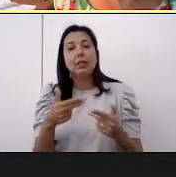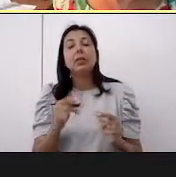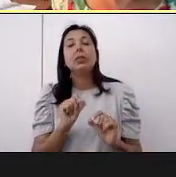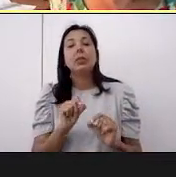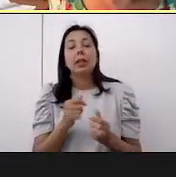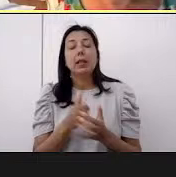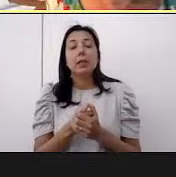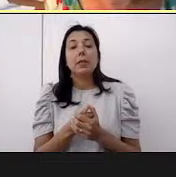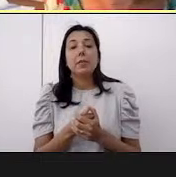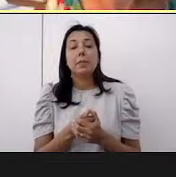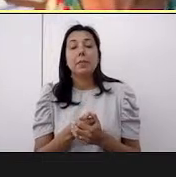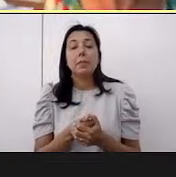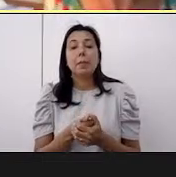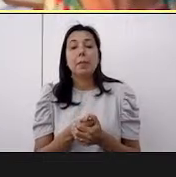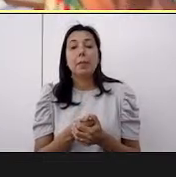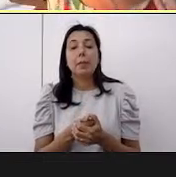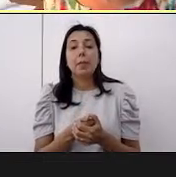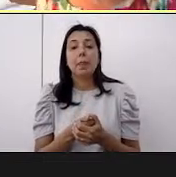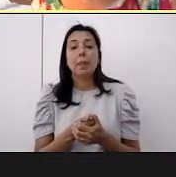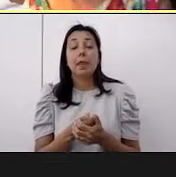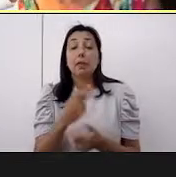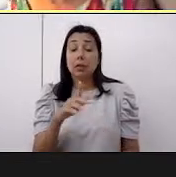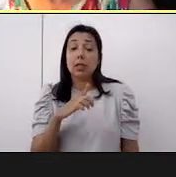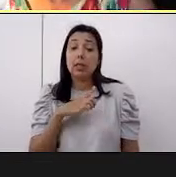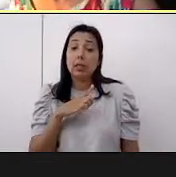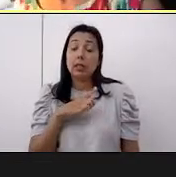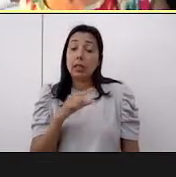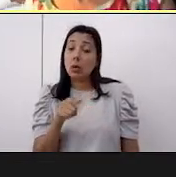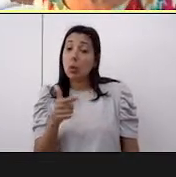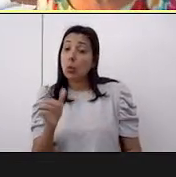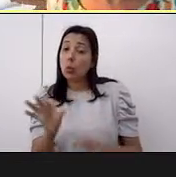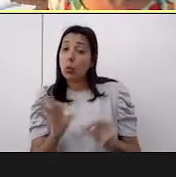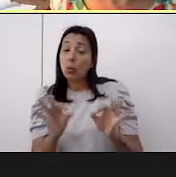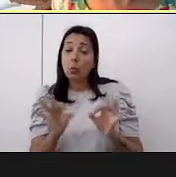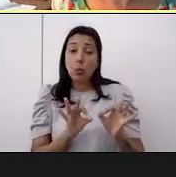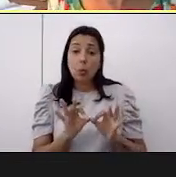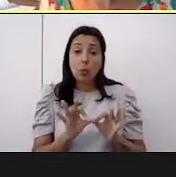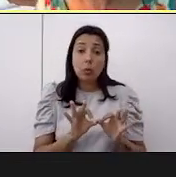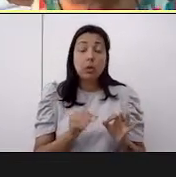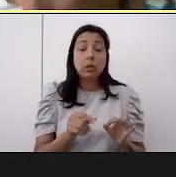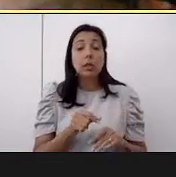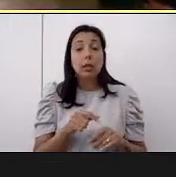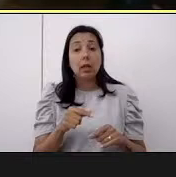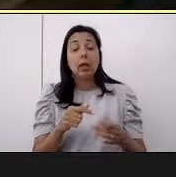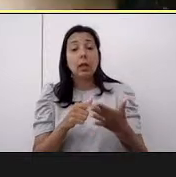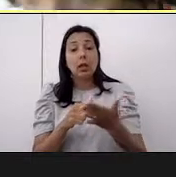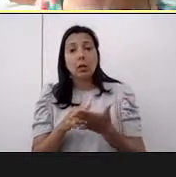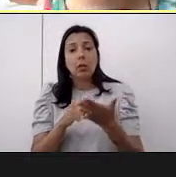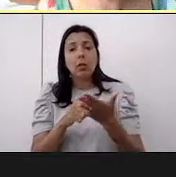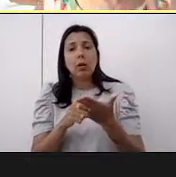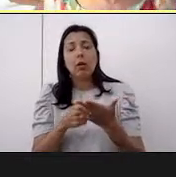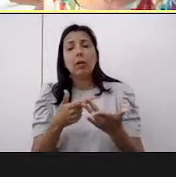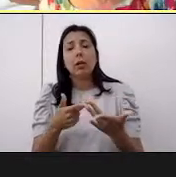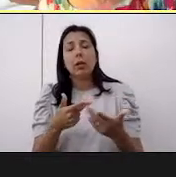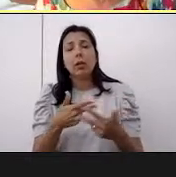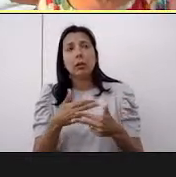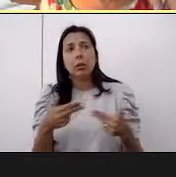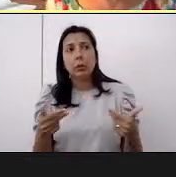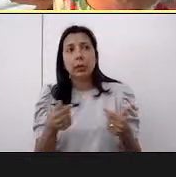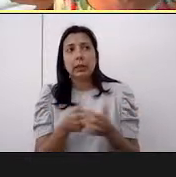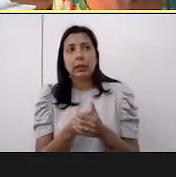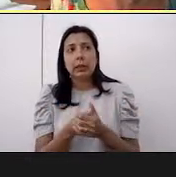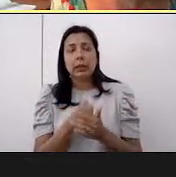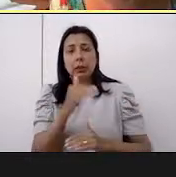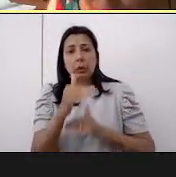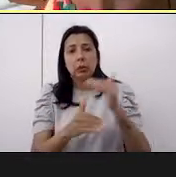and industrial agriculture. So this is one part of the picture. The other part of the picture, and I have 3 minutes to